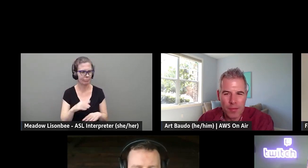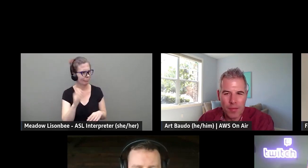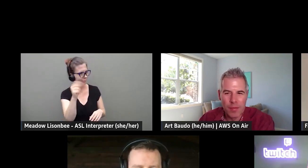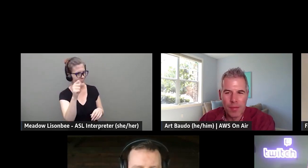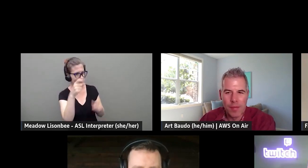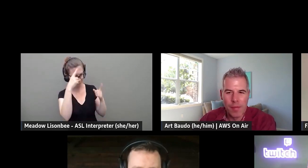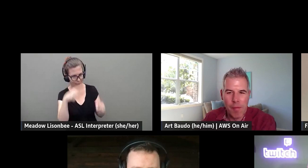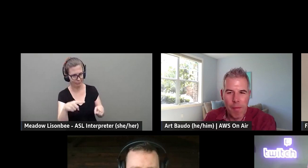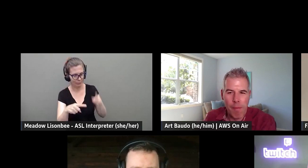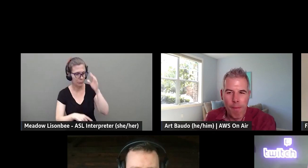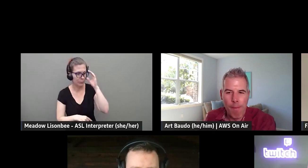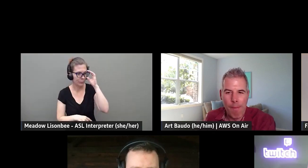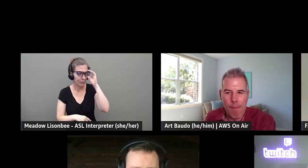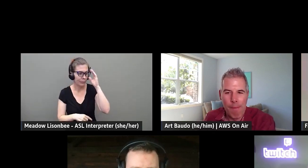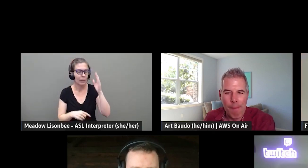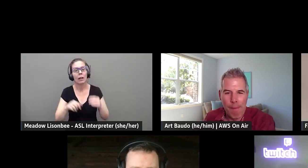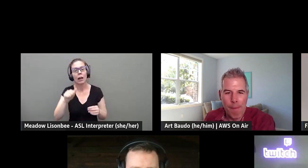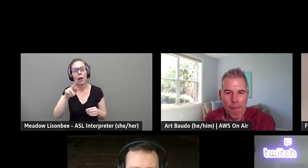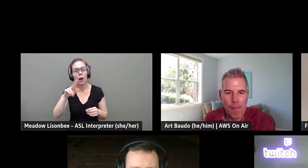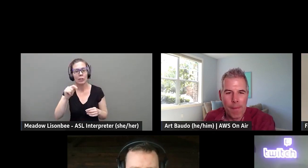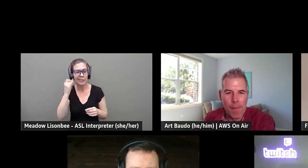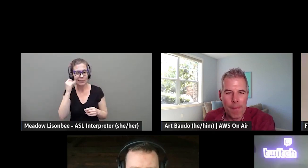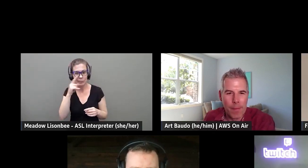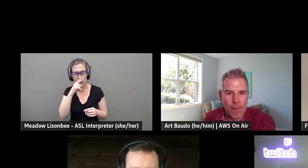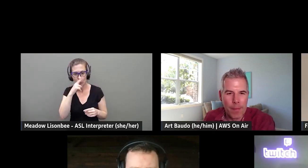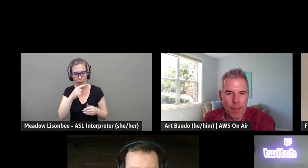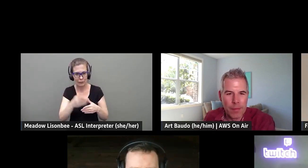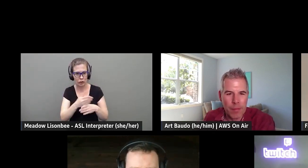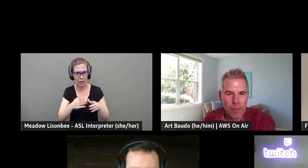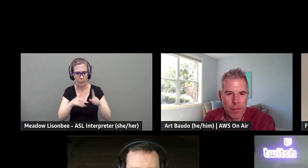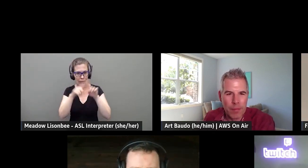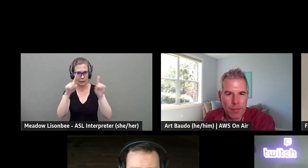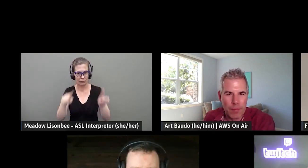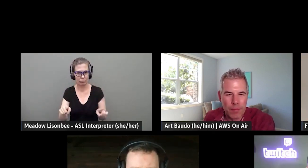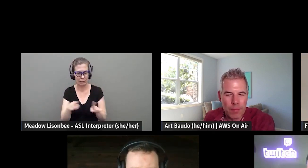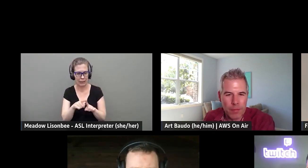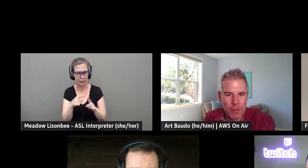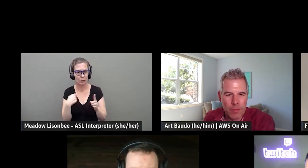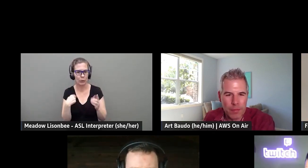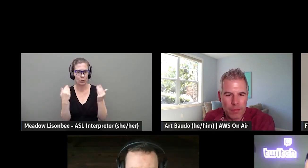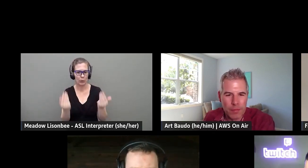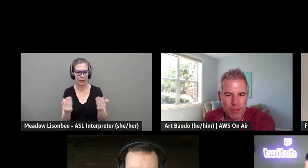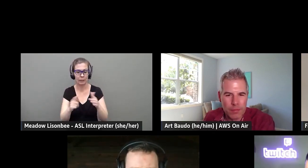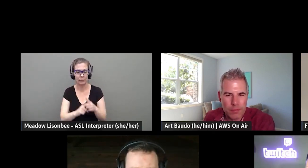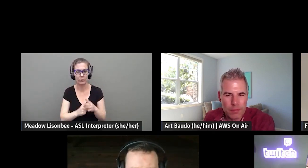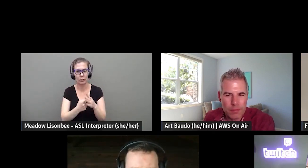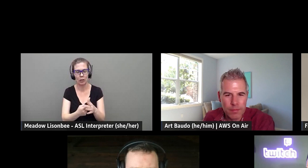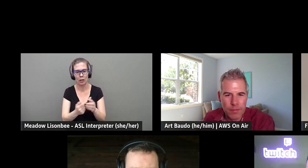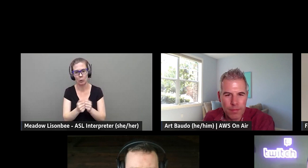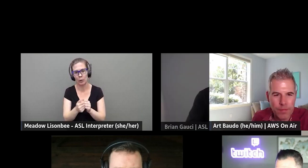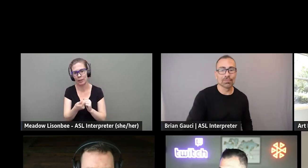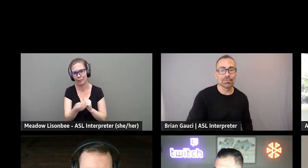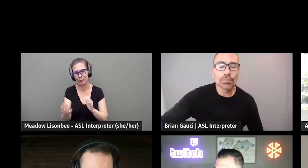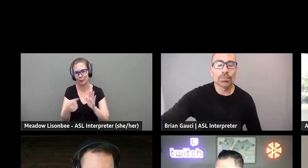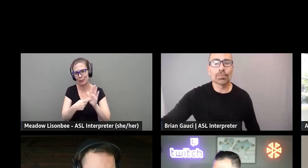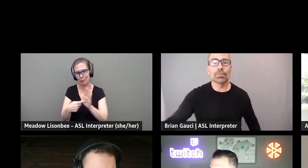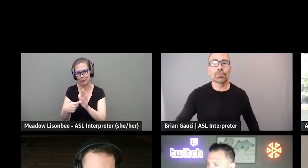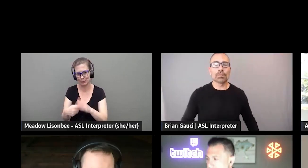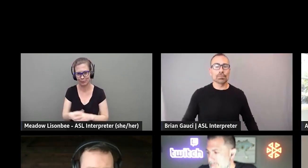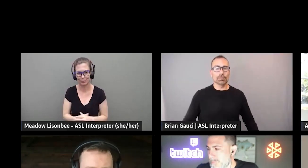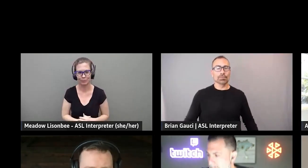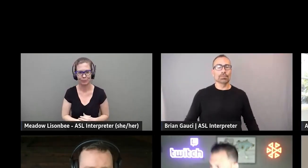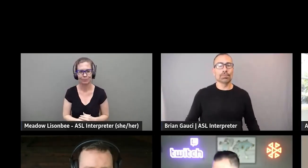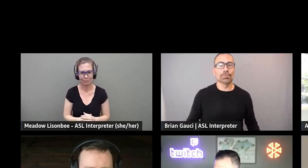So Art, if you want to share out my screen, we could get started with a couple of these demos.